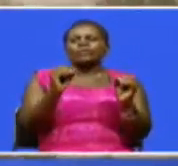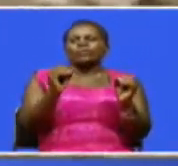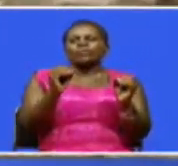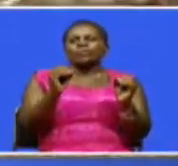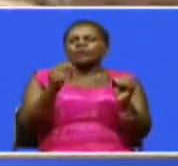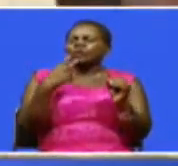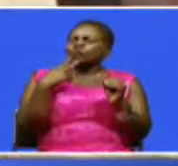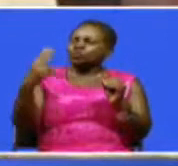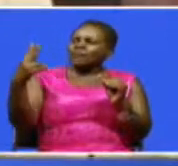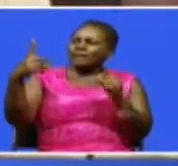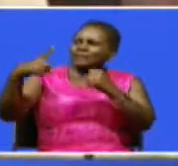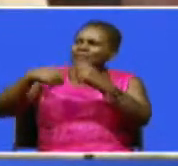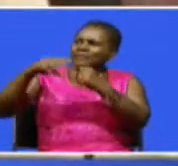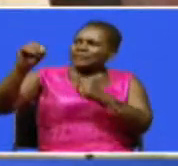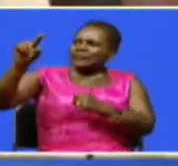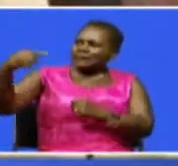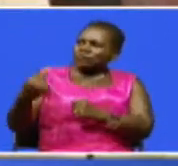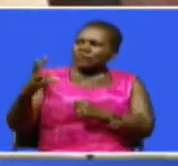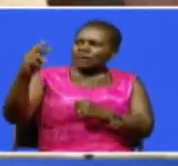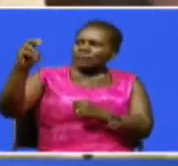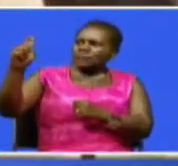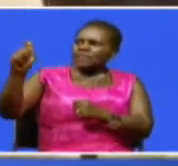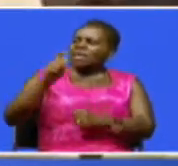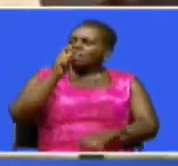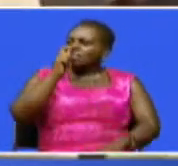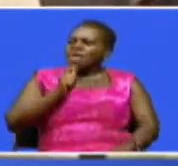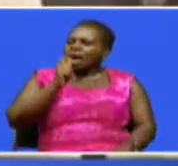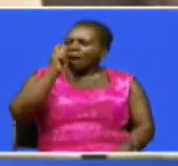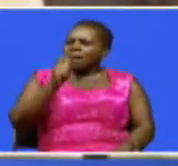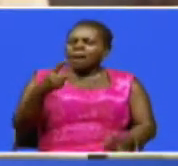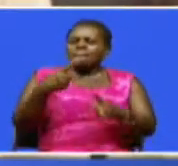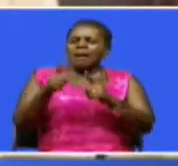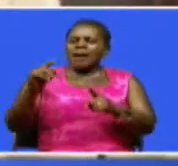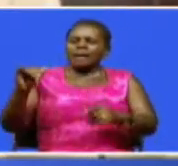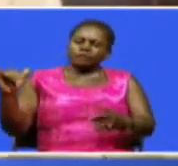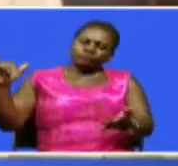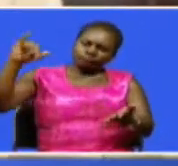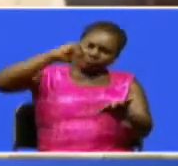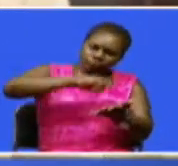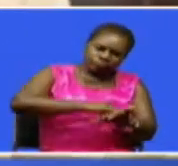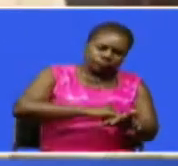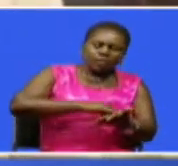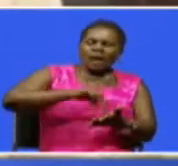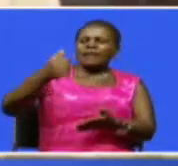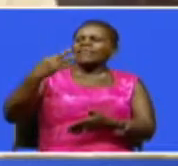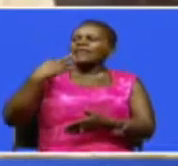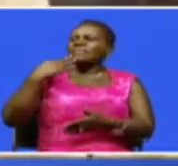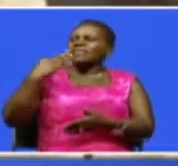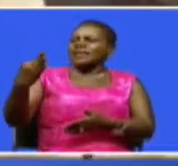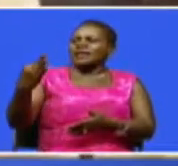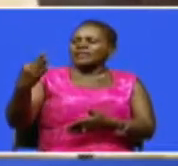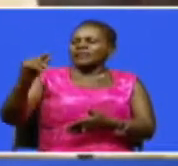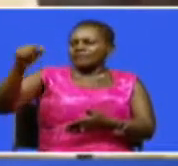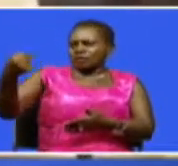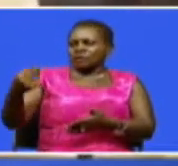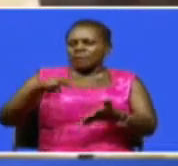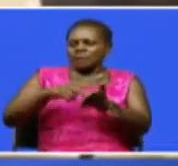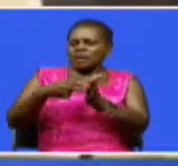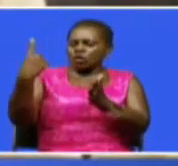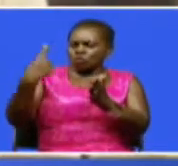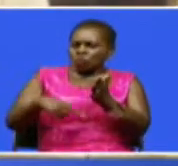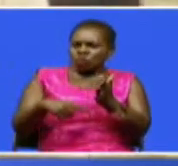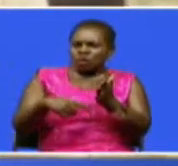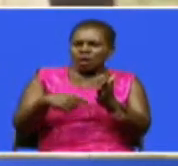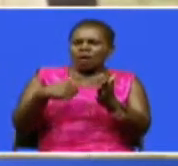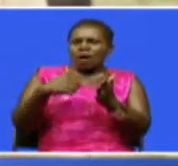about 260,000 metric tons of beef, but we are importing another 300,000 metric tons. So it means that